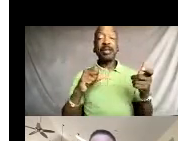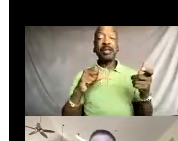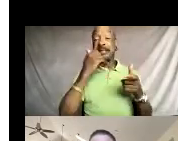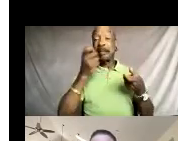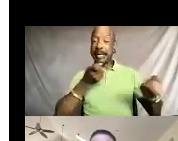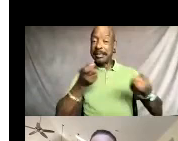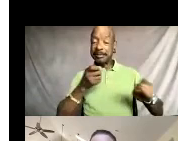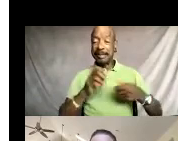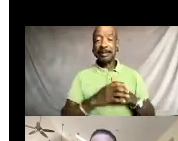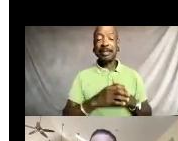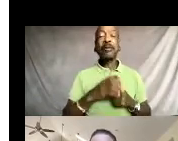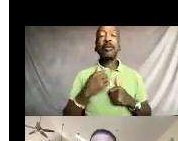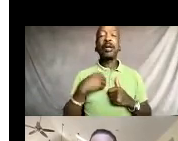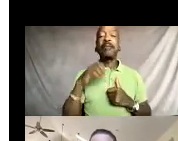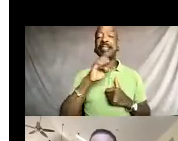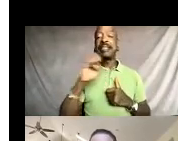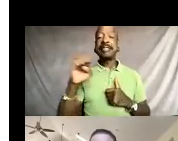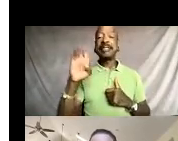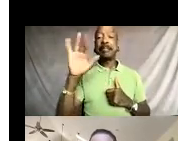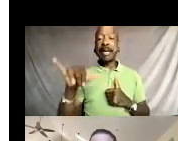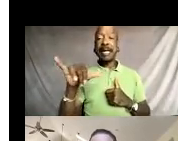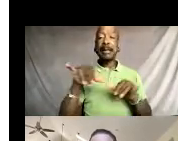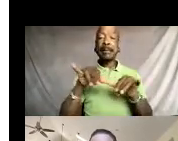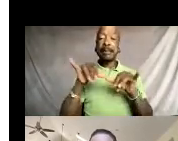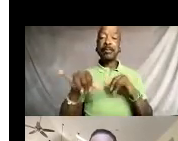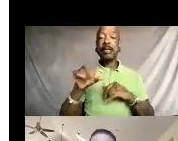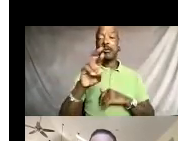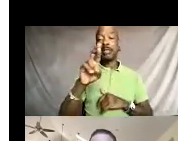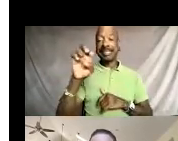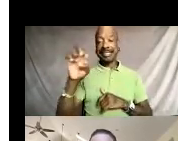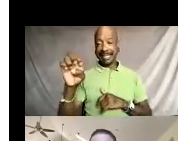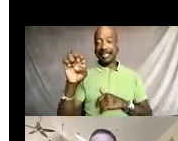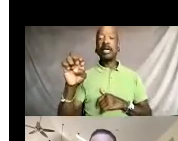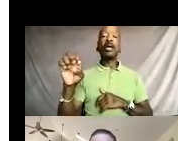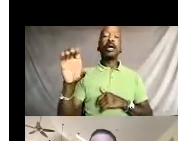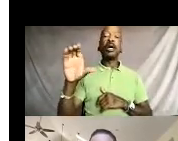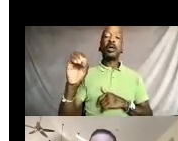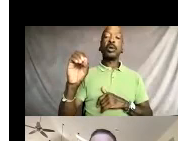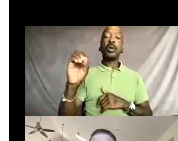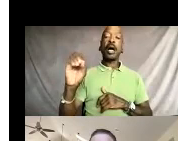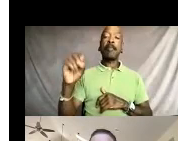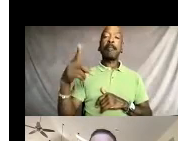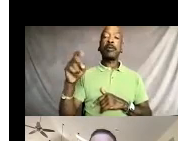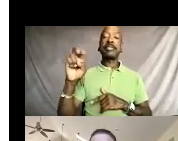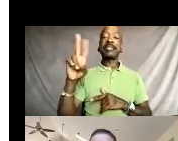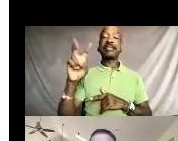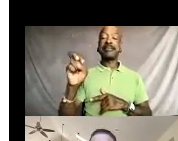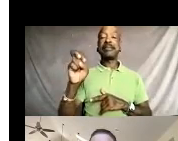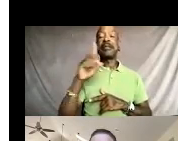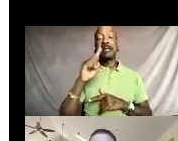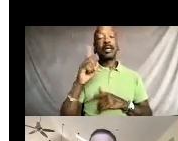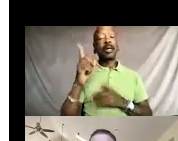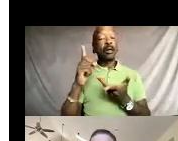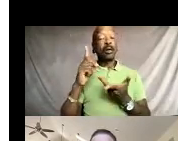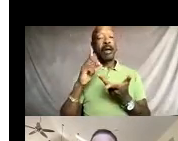have the East Bay Permanent Real Estate Cooperative, for example, who's not only looking to house people, they're housing a full movement, transforming the idea